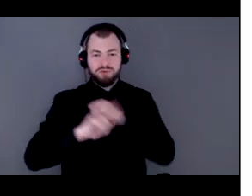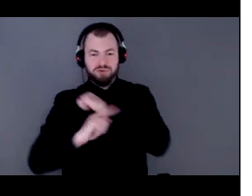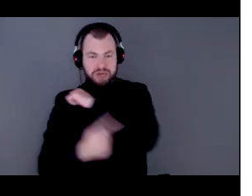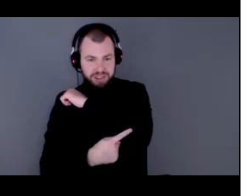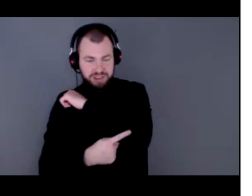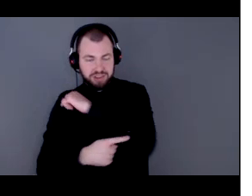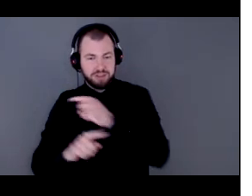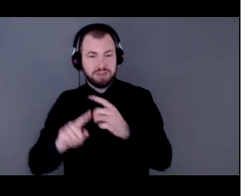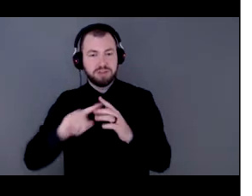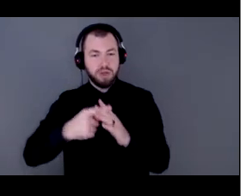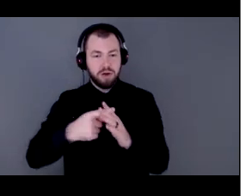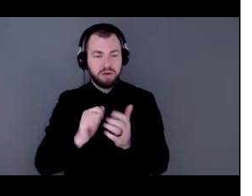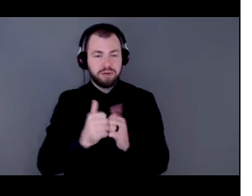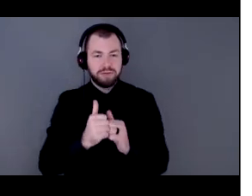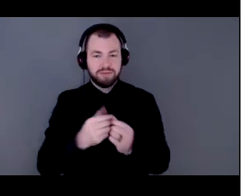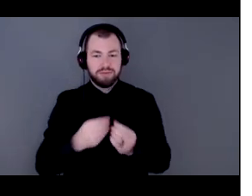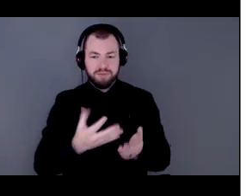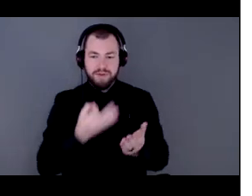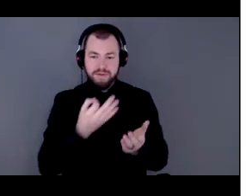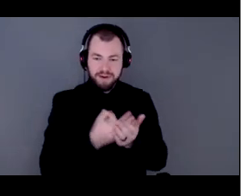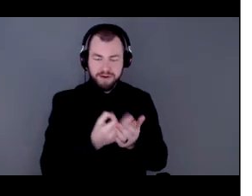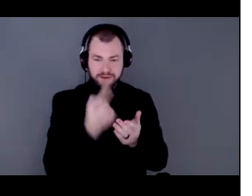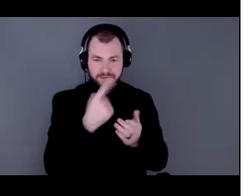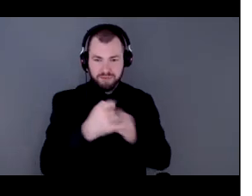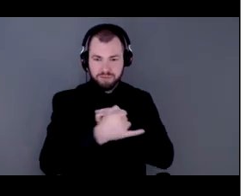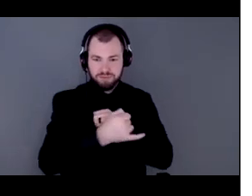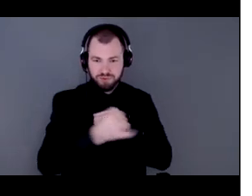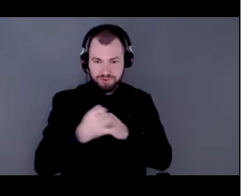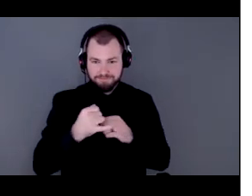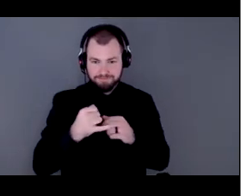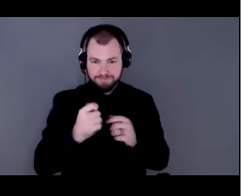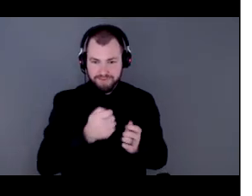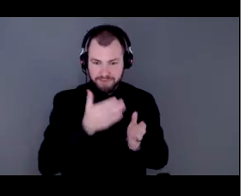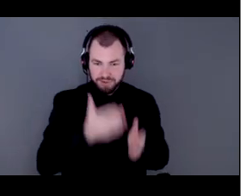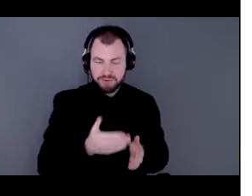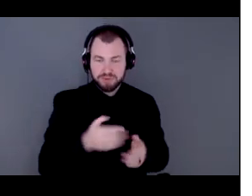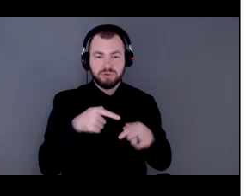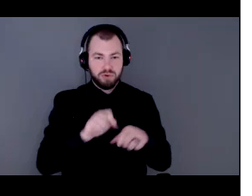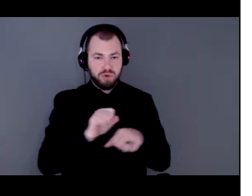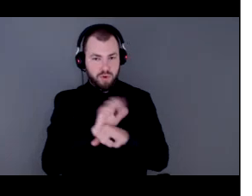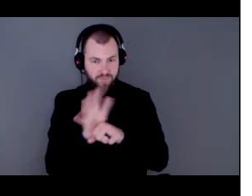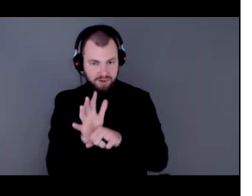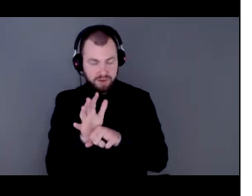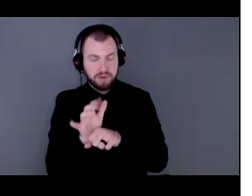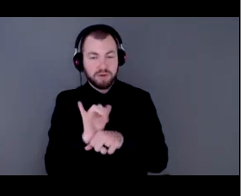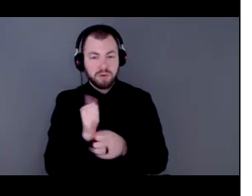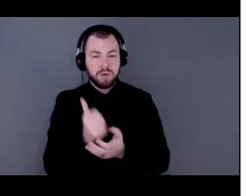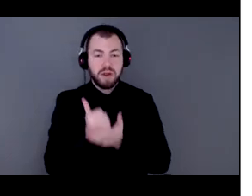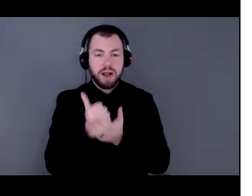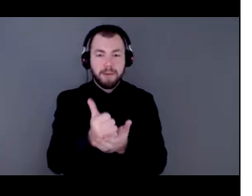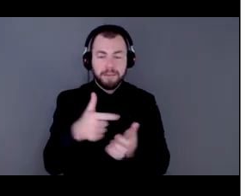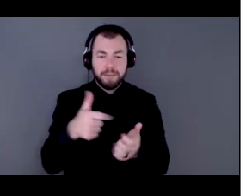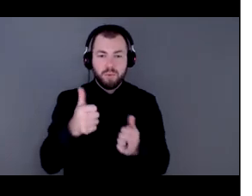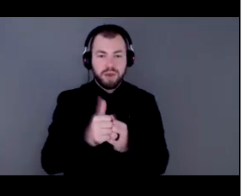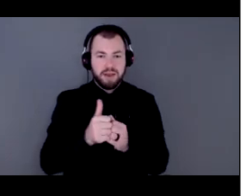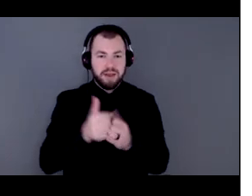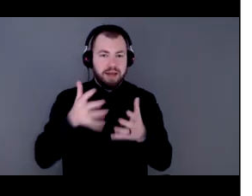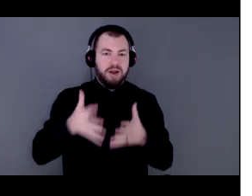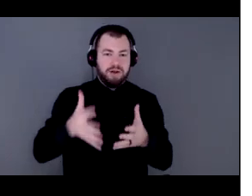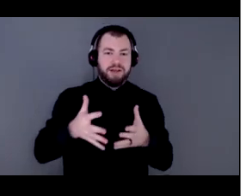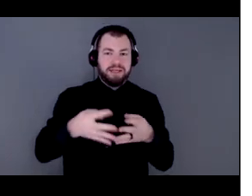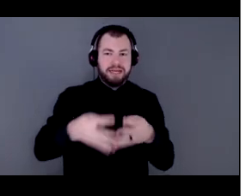funding source for shrimpers during COVID. And so also to help them with their derelict nets that take up